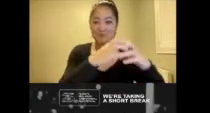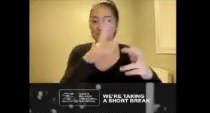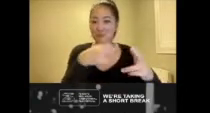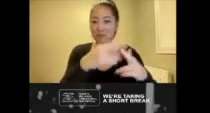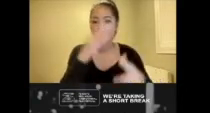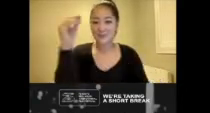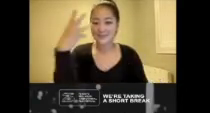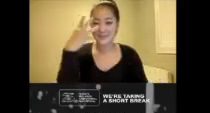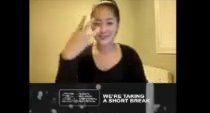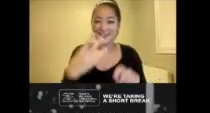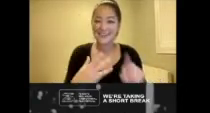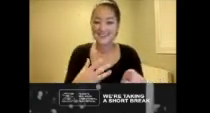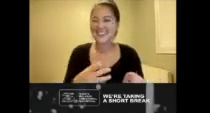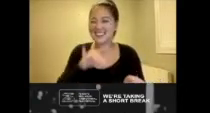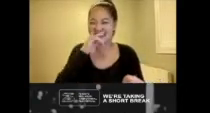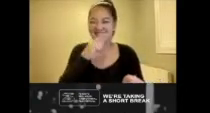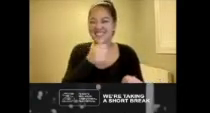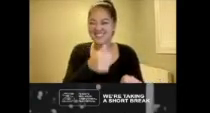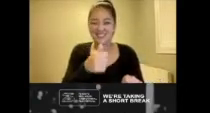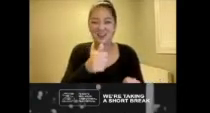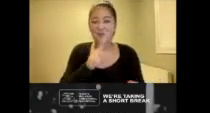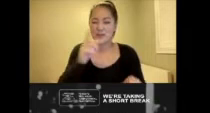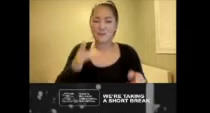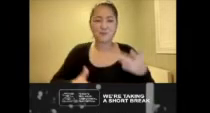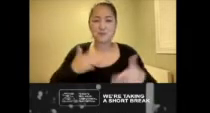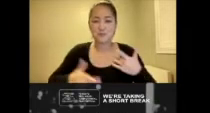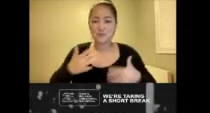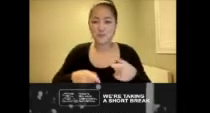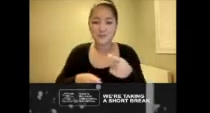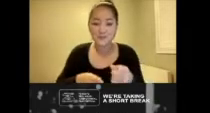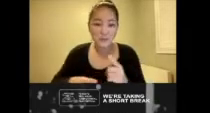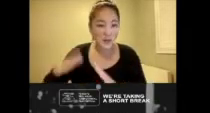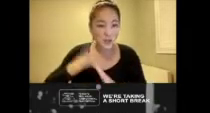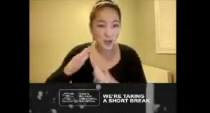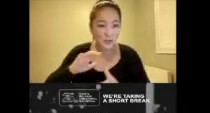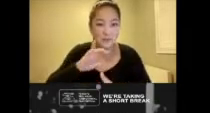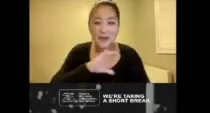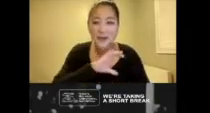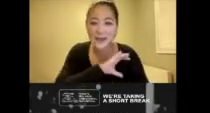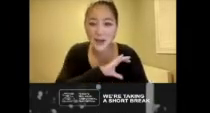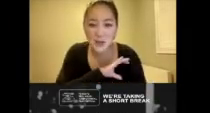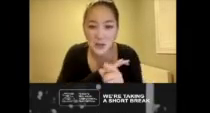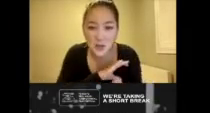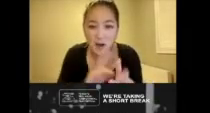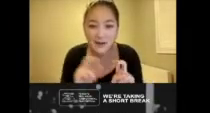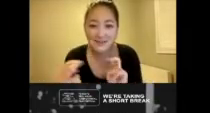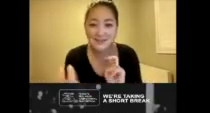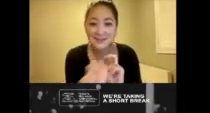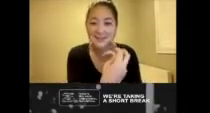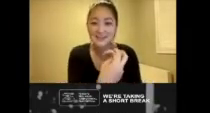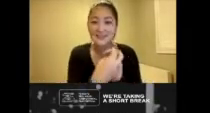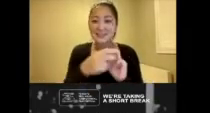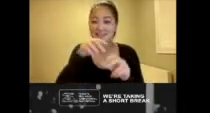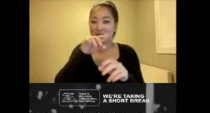this picture, you can see our main protagonists here sitting around a table in a cafe that